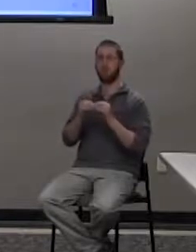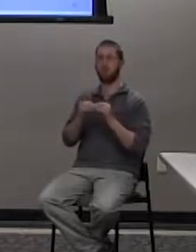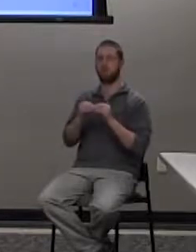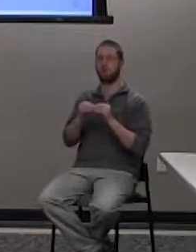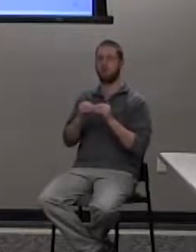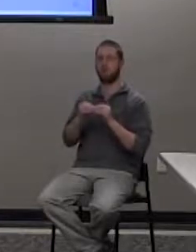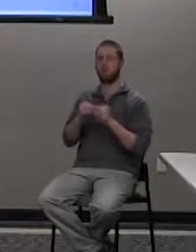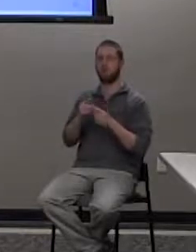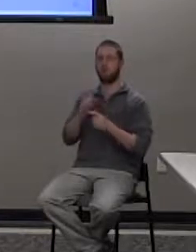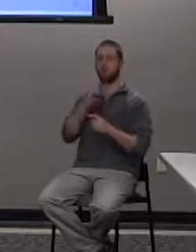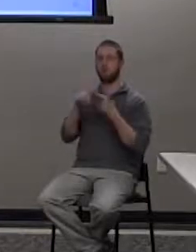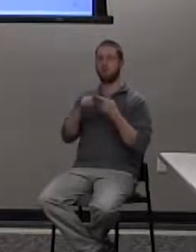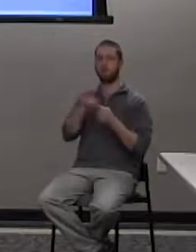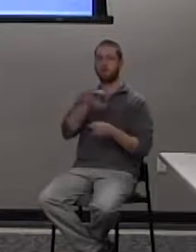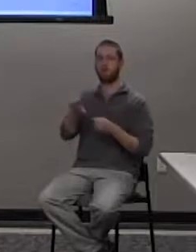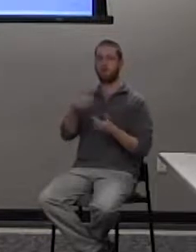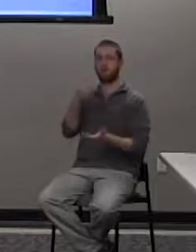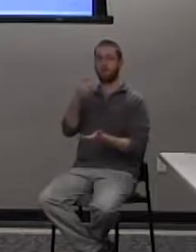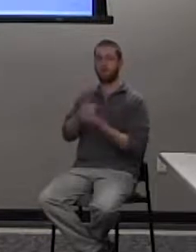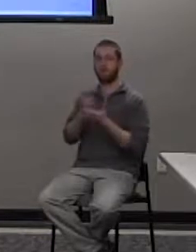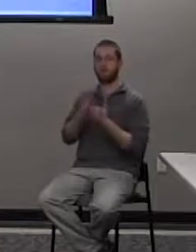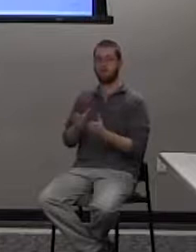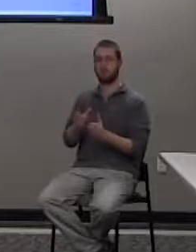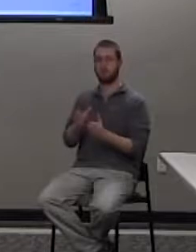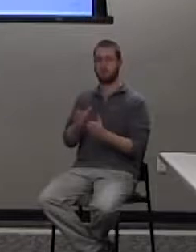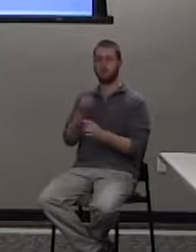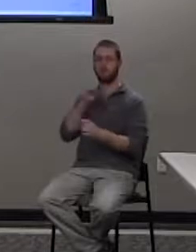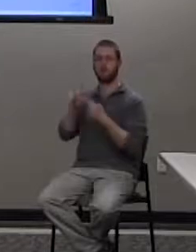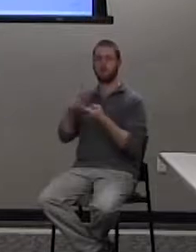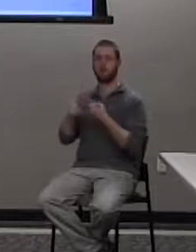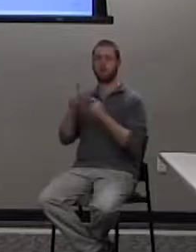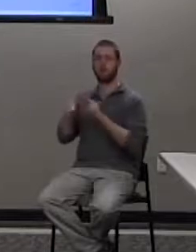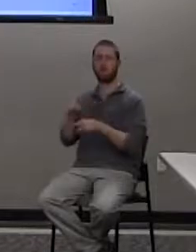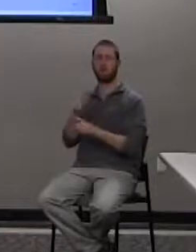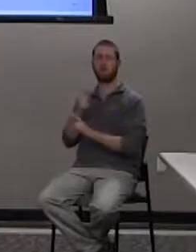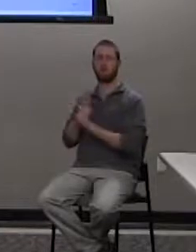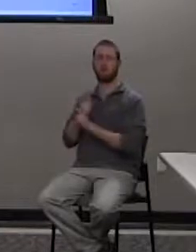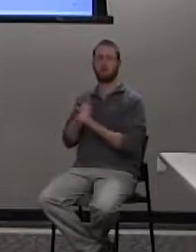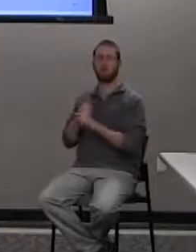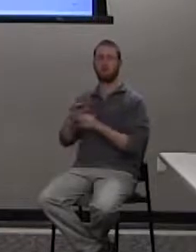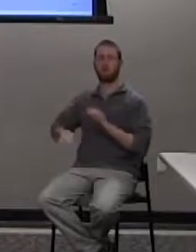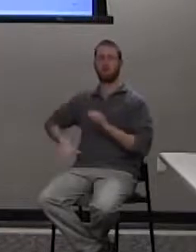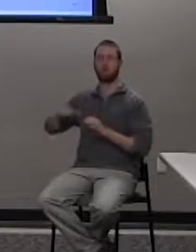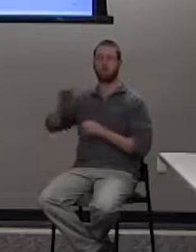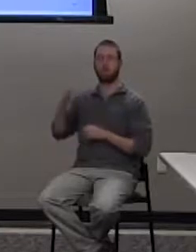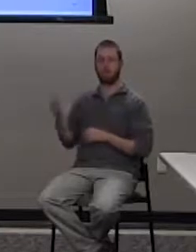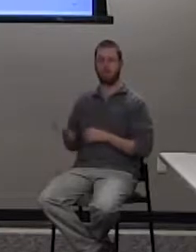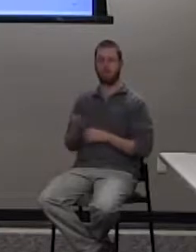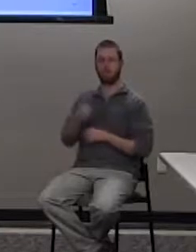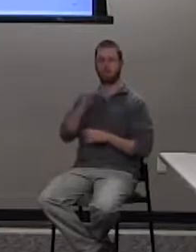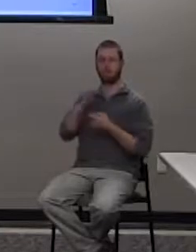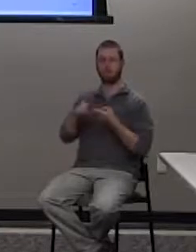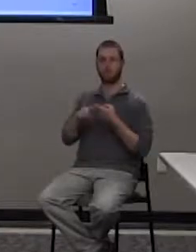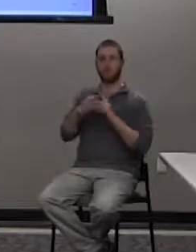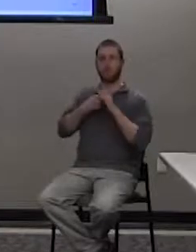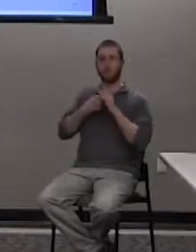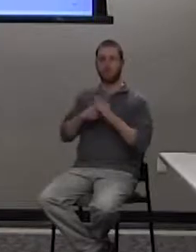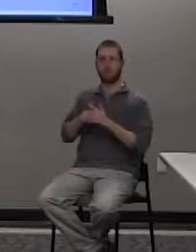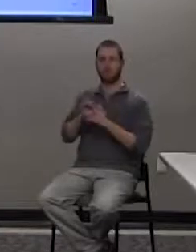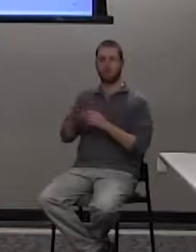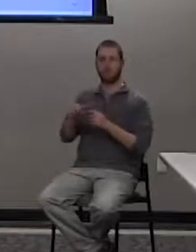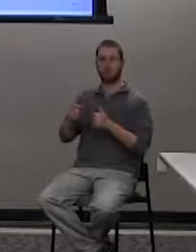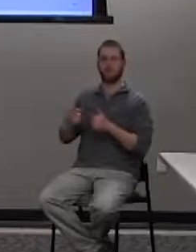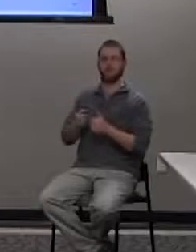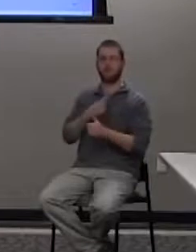We talk about center graduates, I think we got to talk about the people who grow up here. I'm talking about where they start their